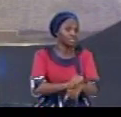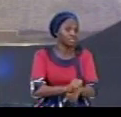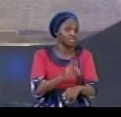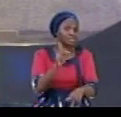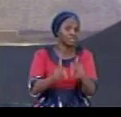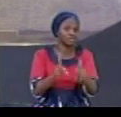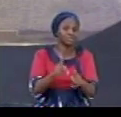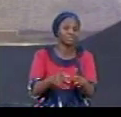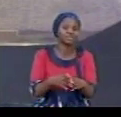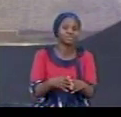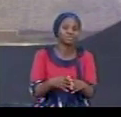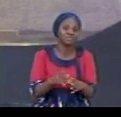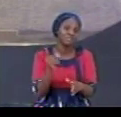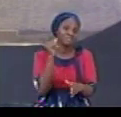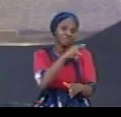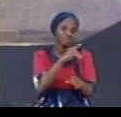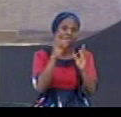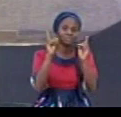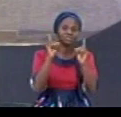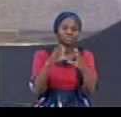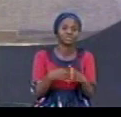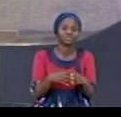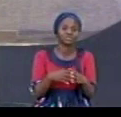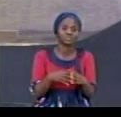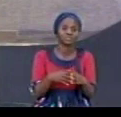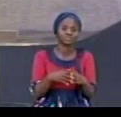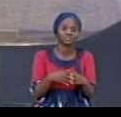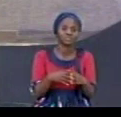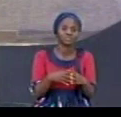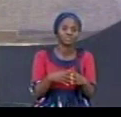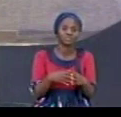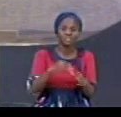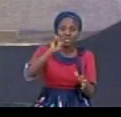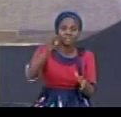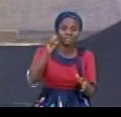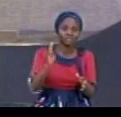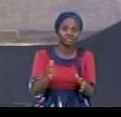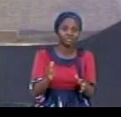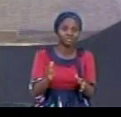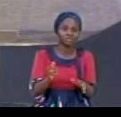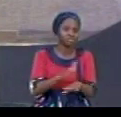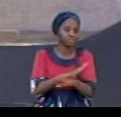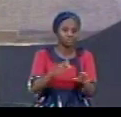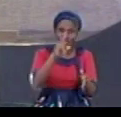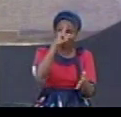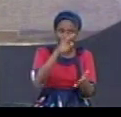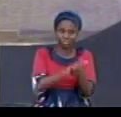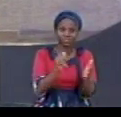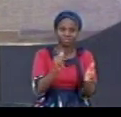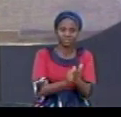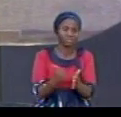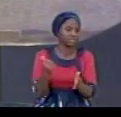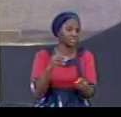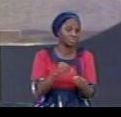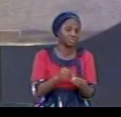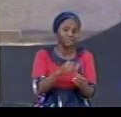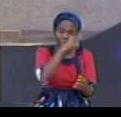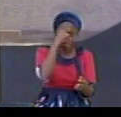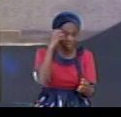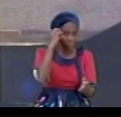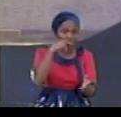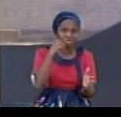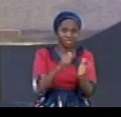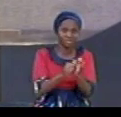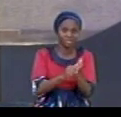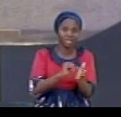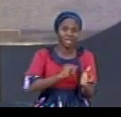their false doctrine still remained with them. But Job did not believe that anymore, because he said, I said